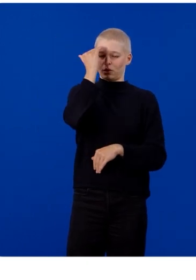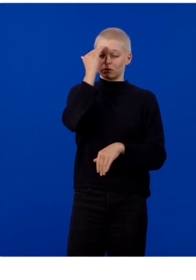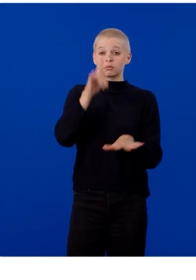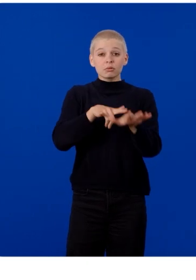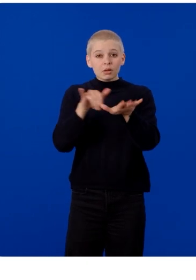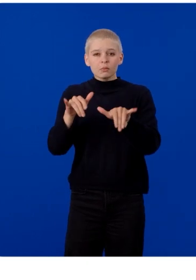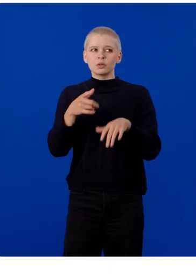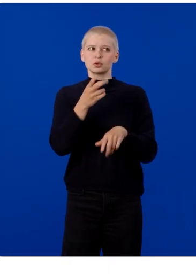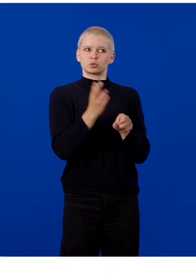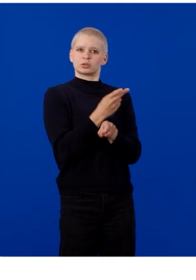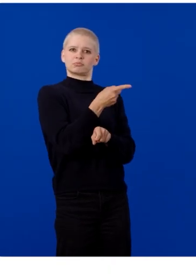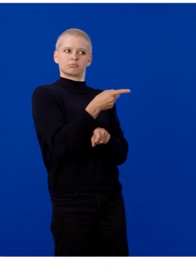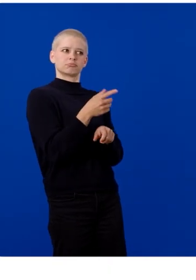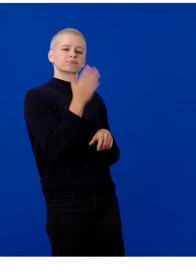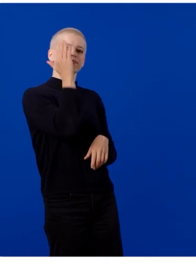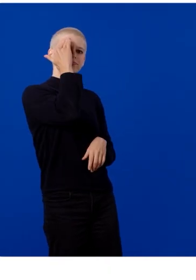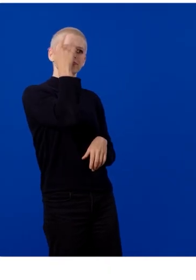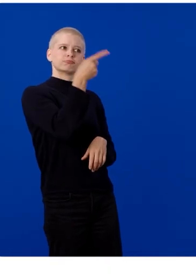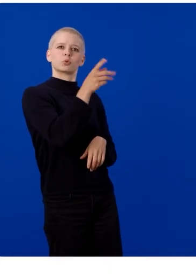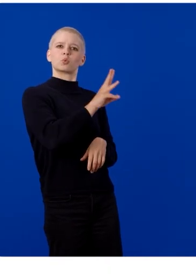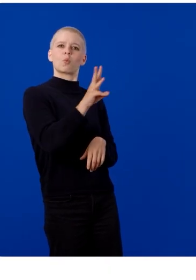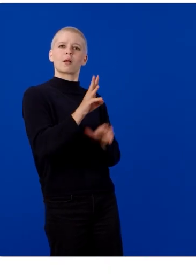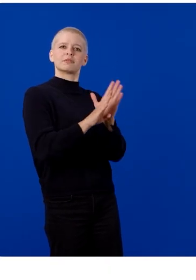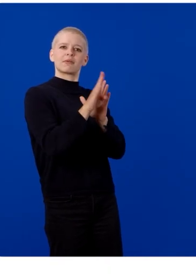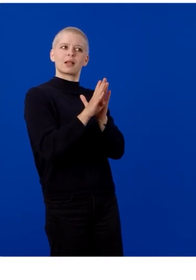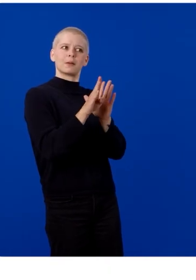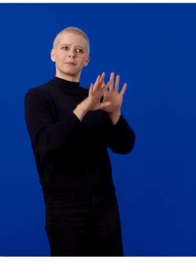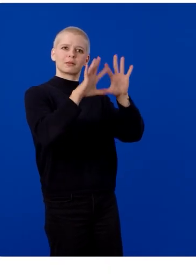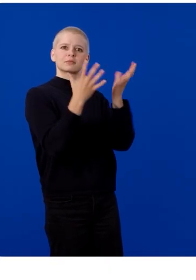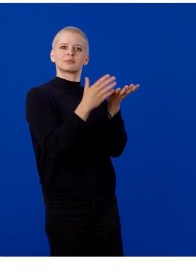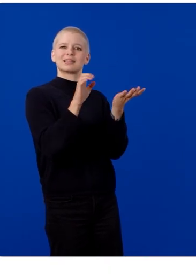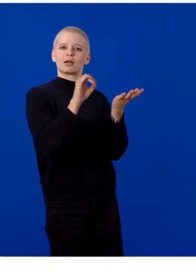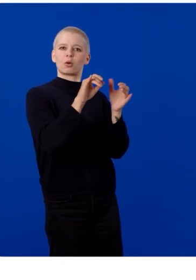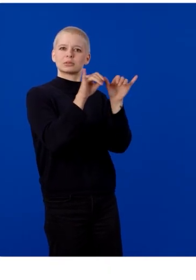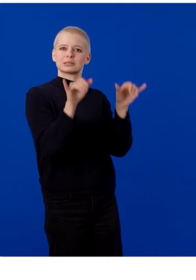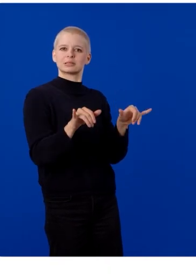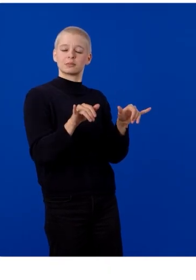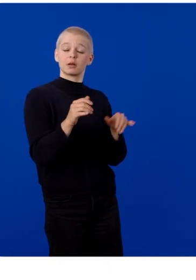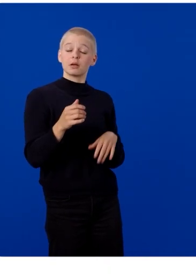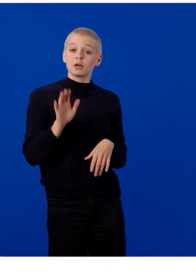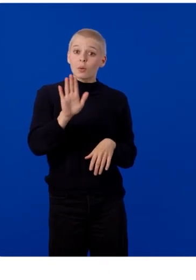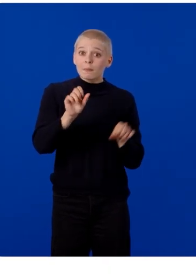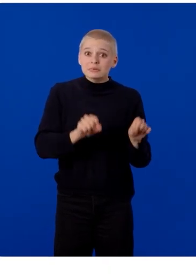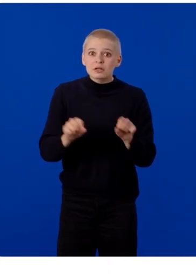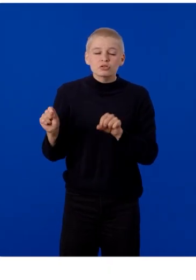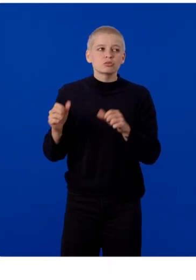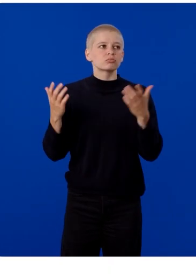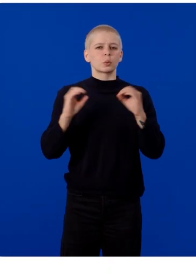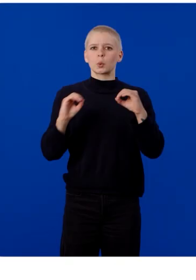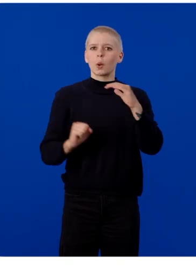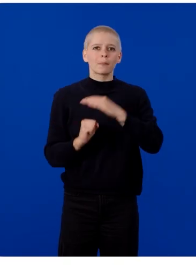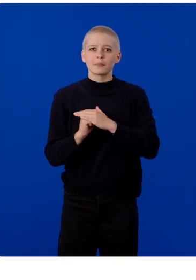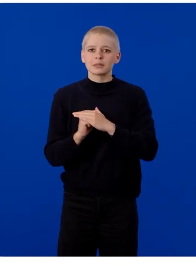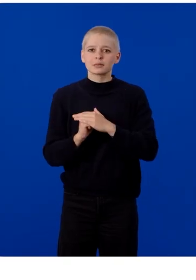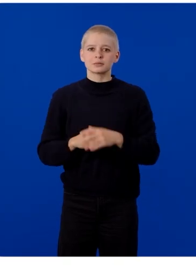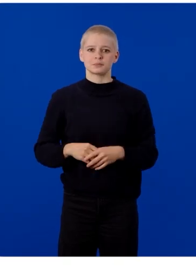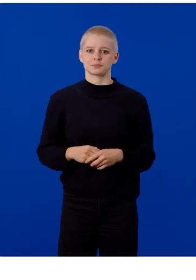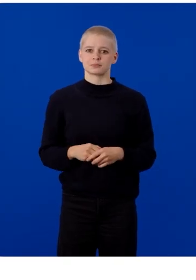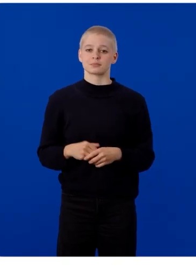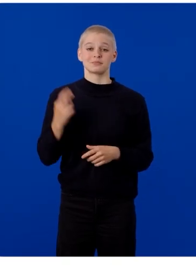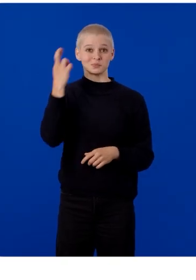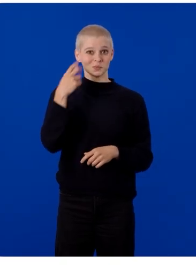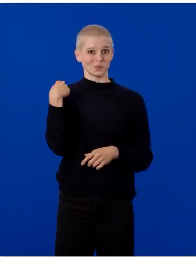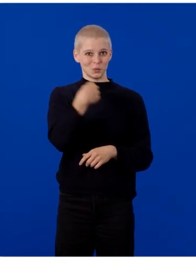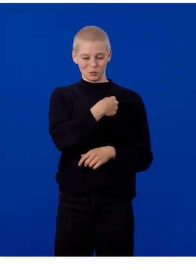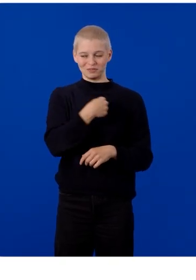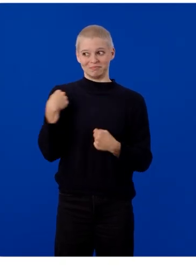in the familiar web development ecosystem. The potential here is limitless, which is why we've been on a journey